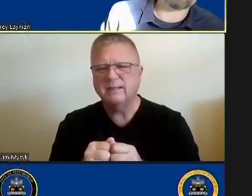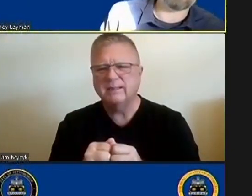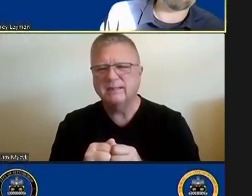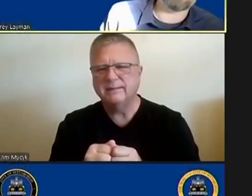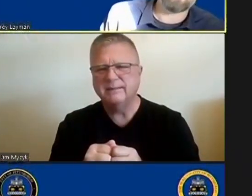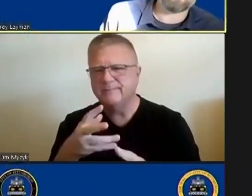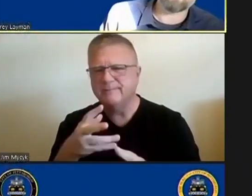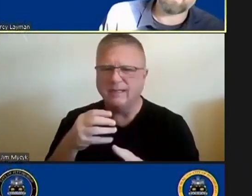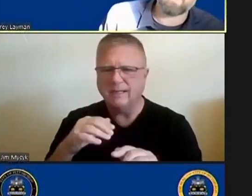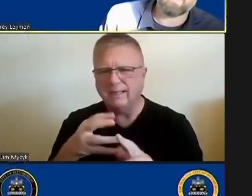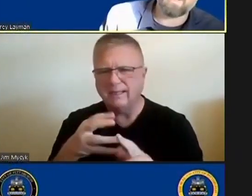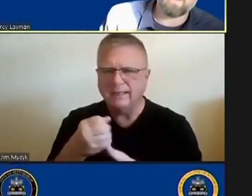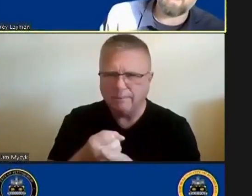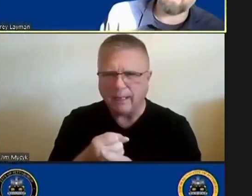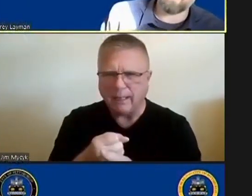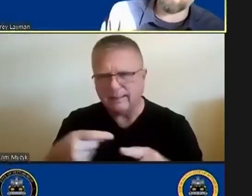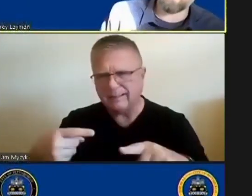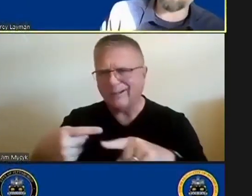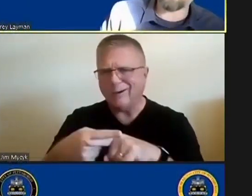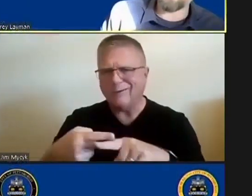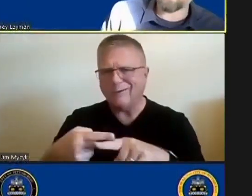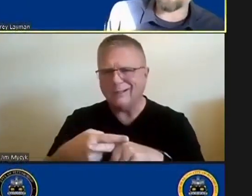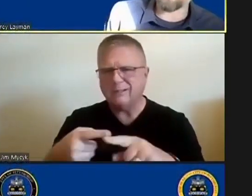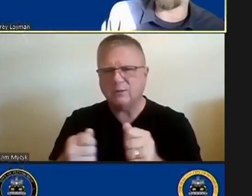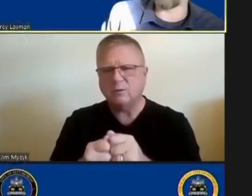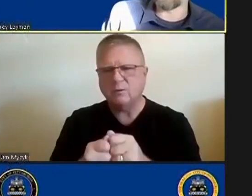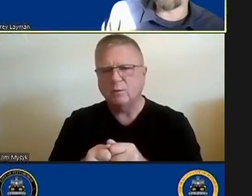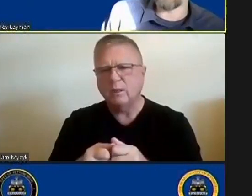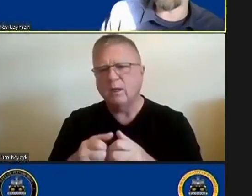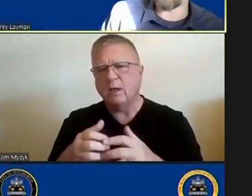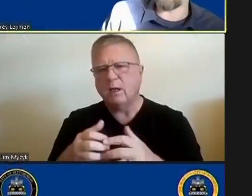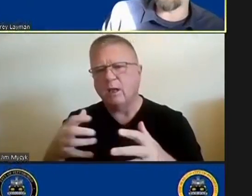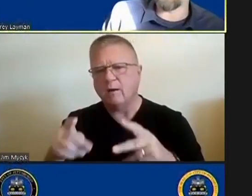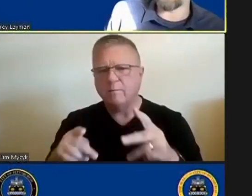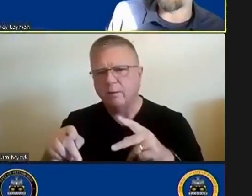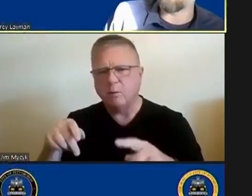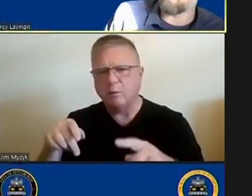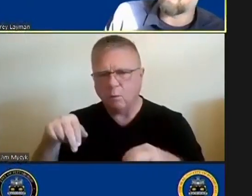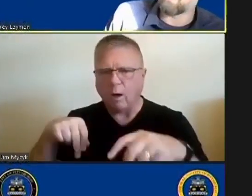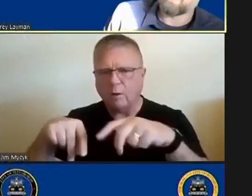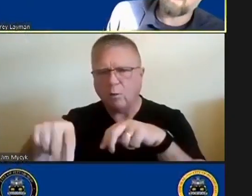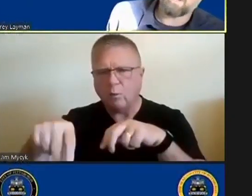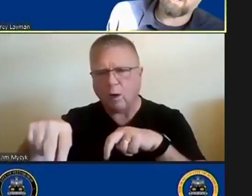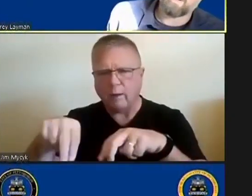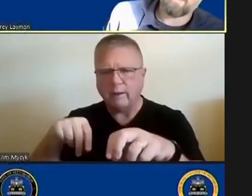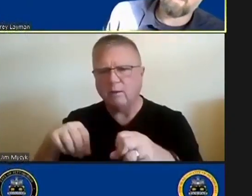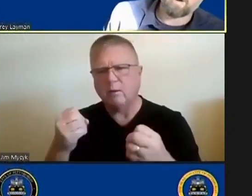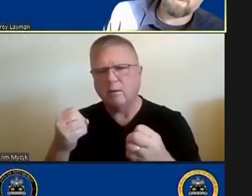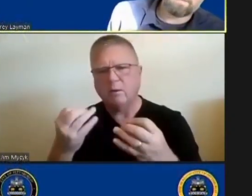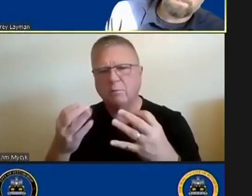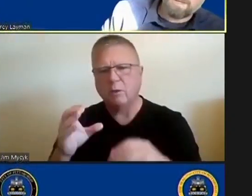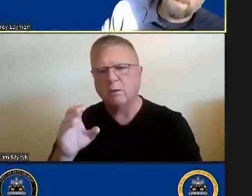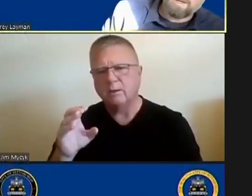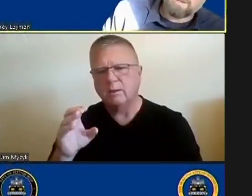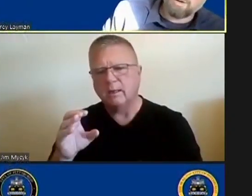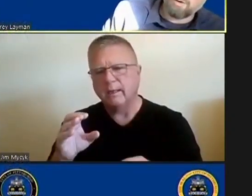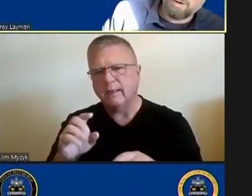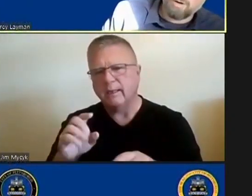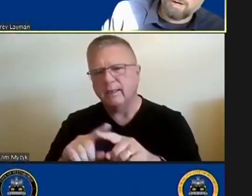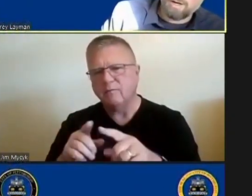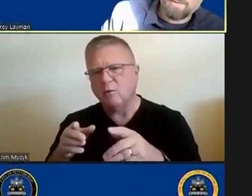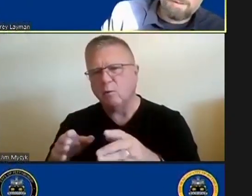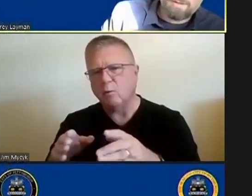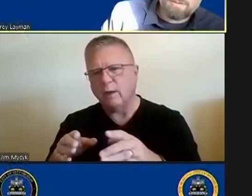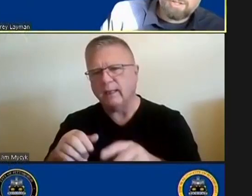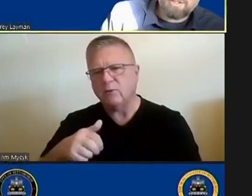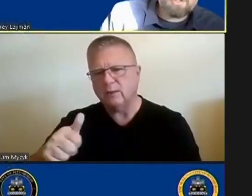impacts and conflicts with a heavy pedestrian and multimodal environment. So,